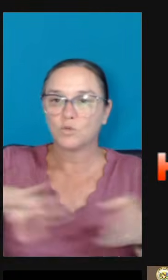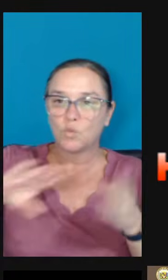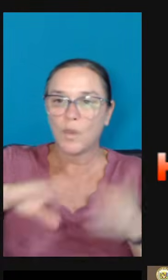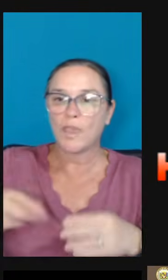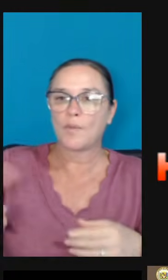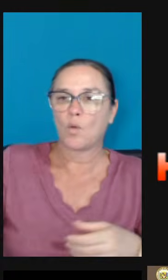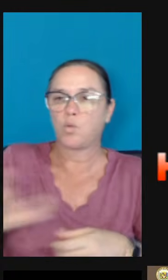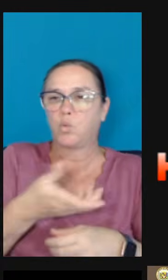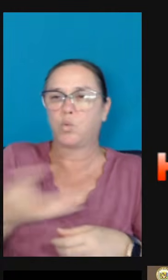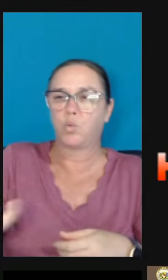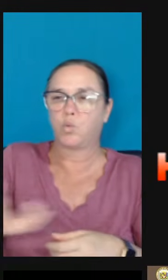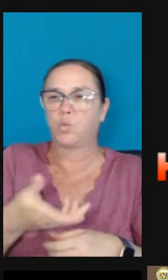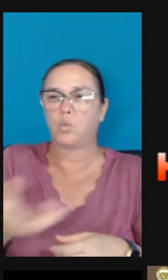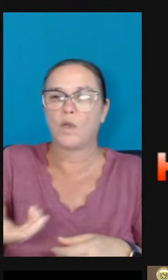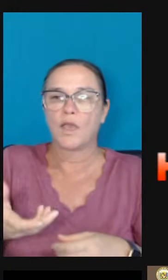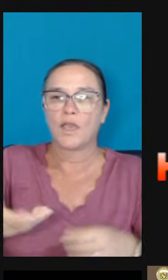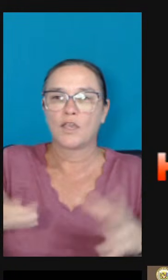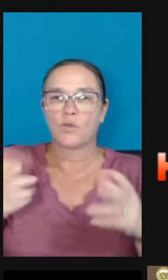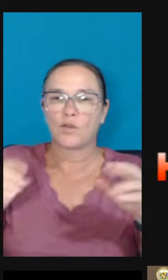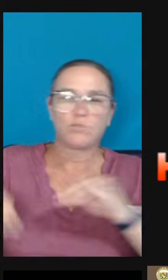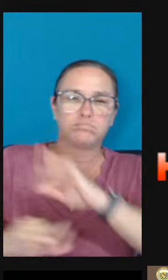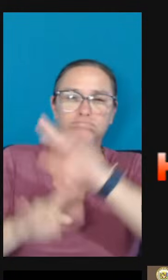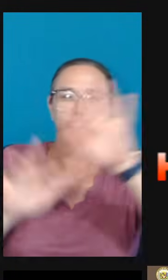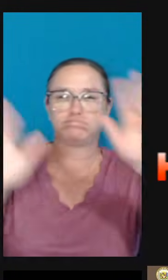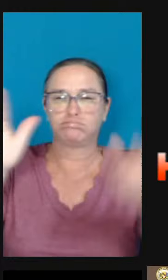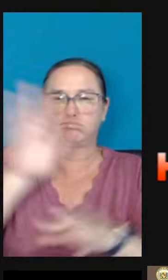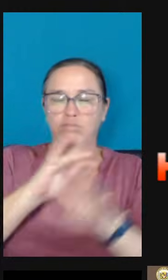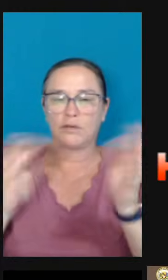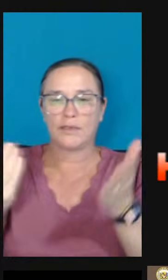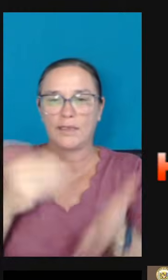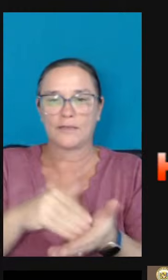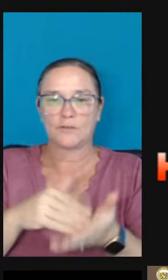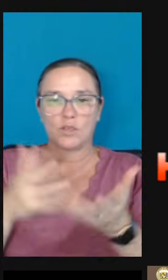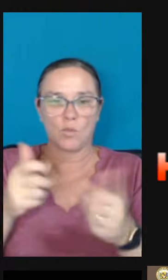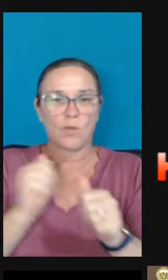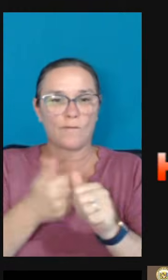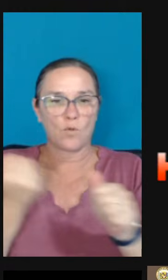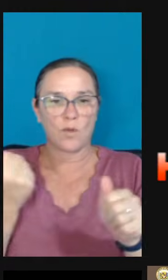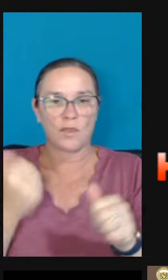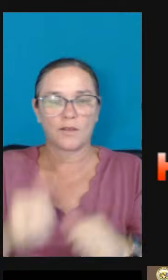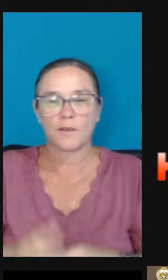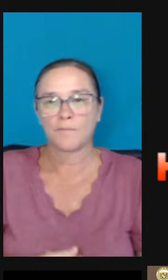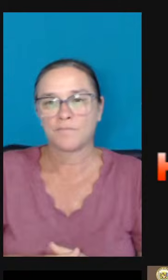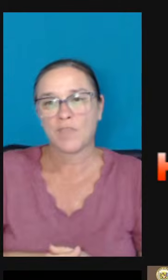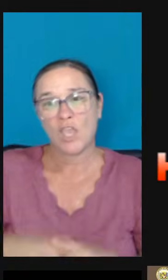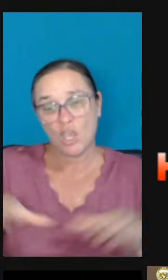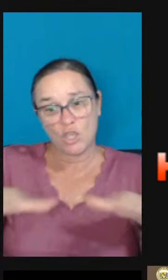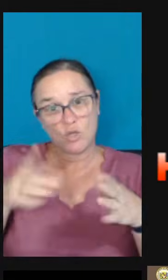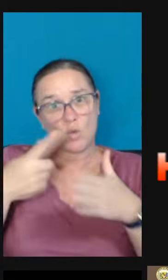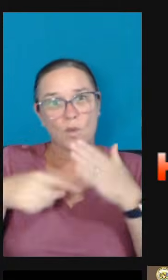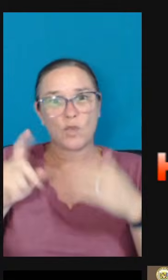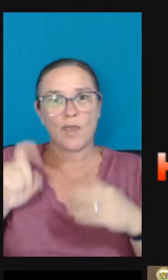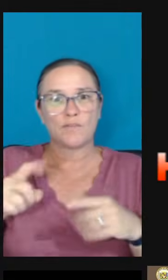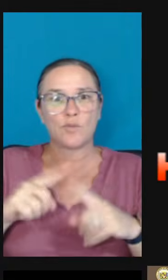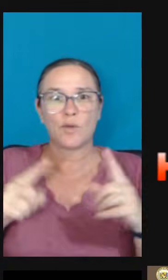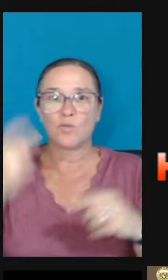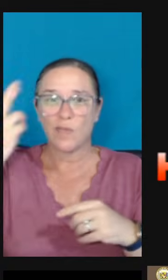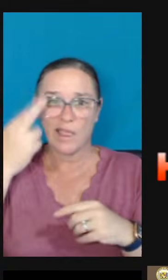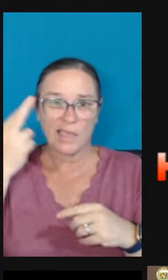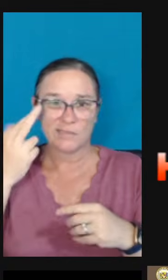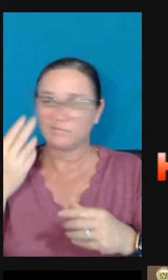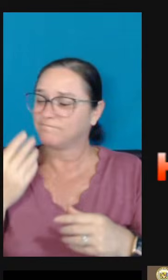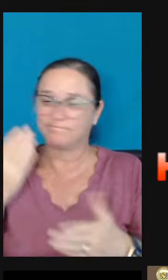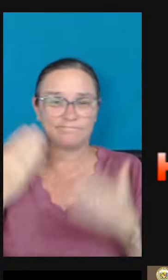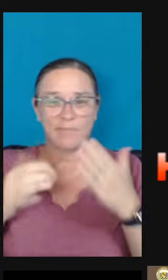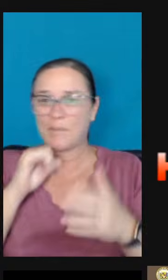stir ash back into the air. Right? You gotta do what you gotta do, but sometimes you realize that maybe that wasn't the best way to do it if you